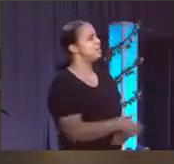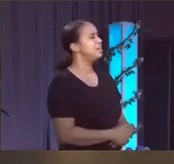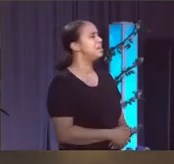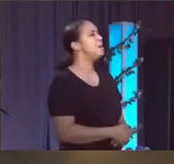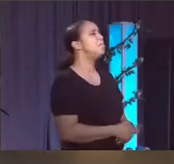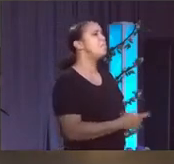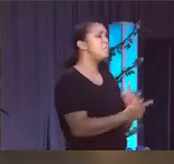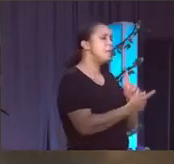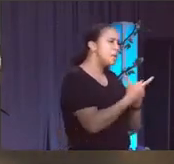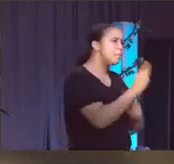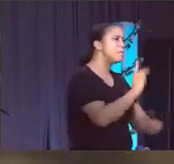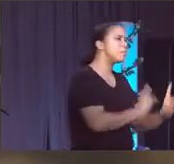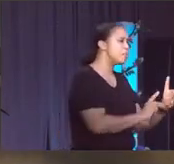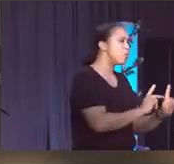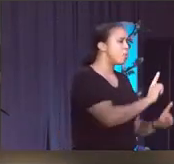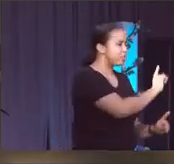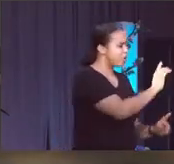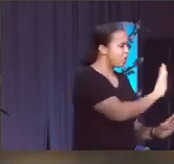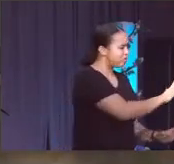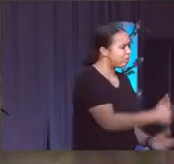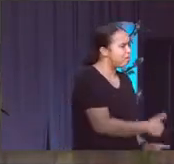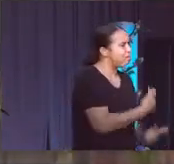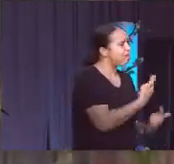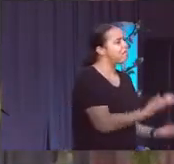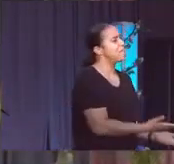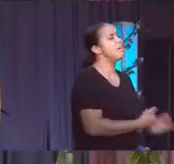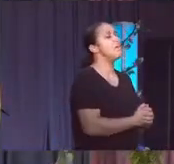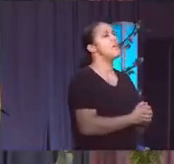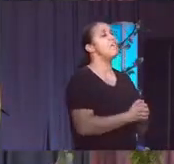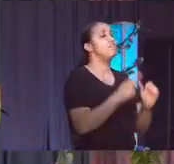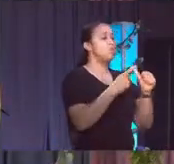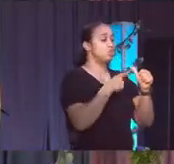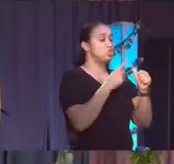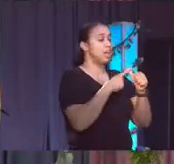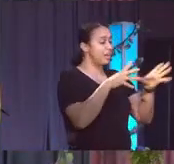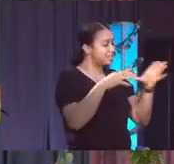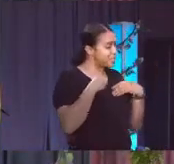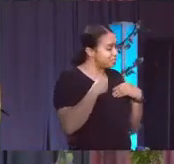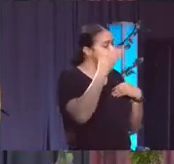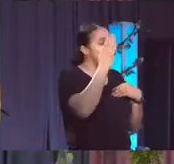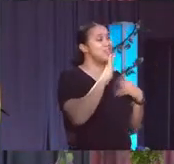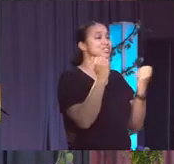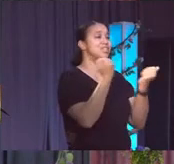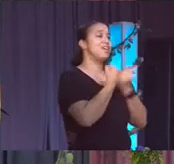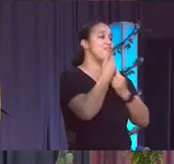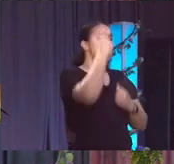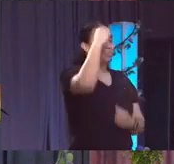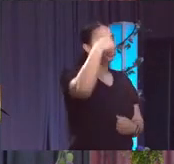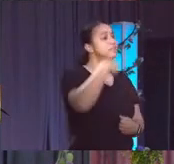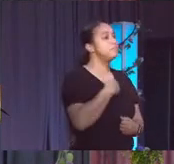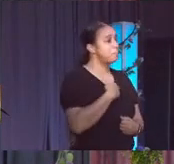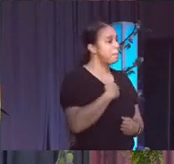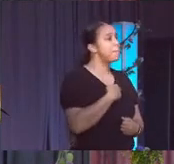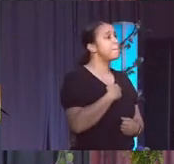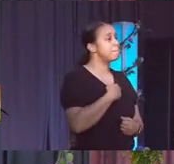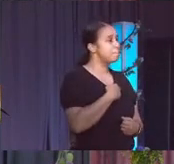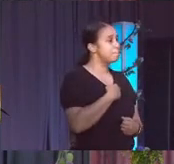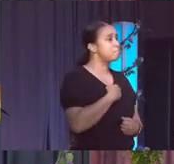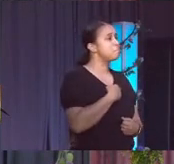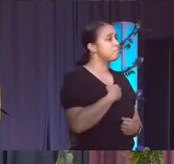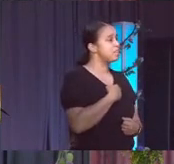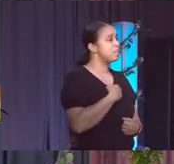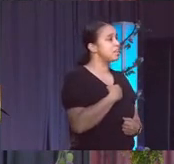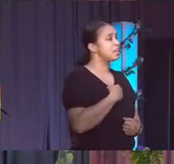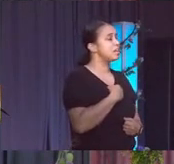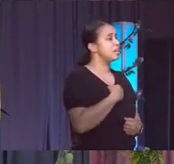Trying to meet people where they are. First point is I've accepted God's love for me. The second